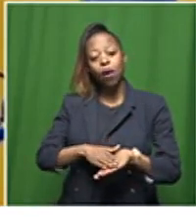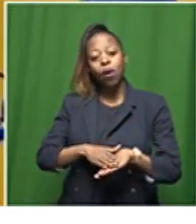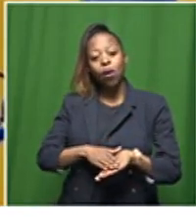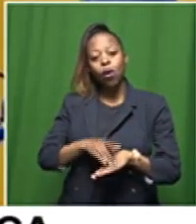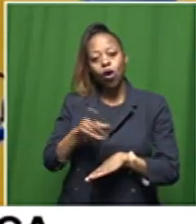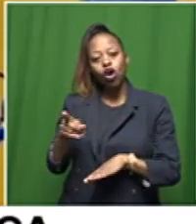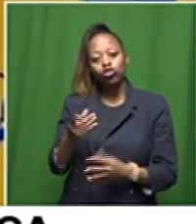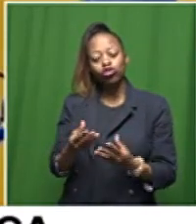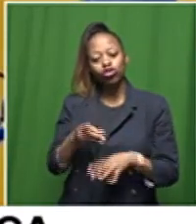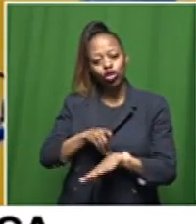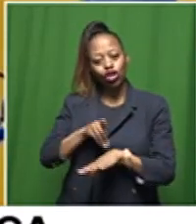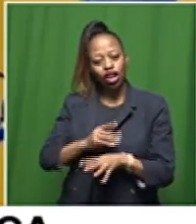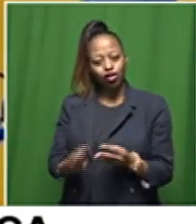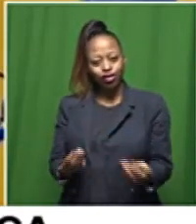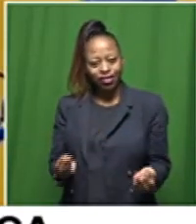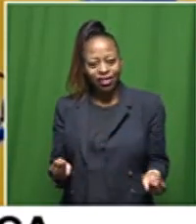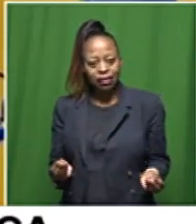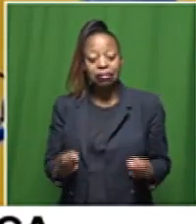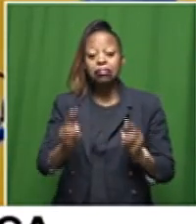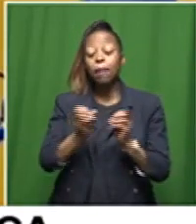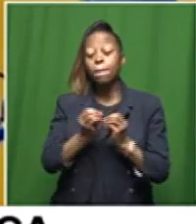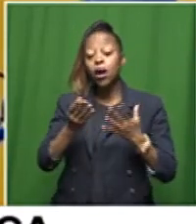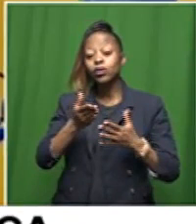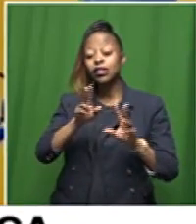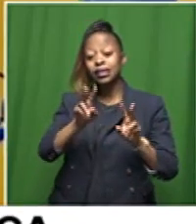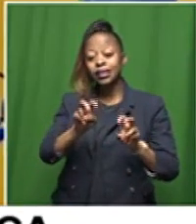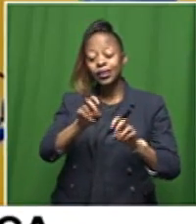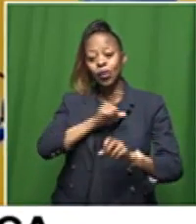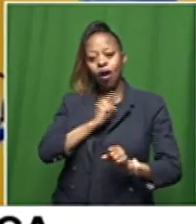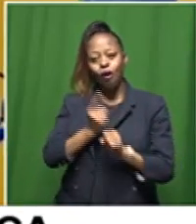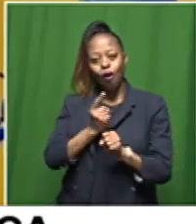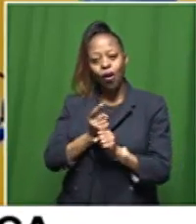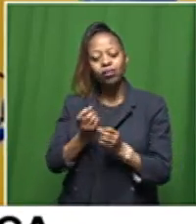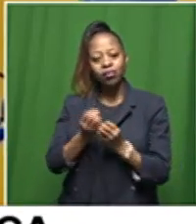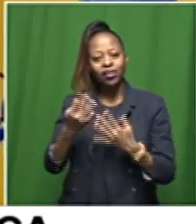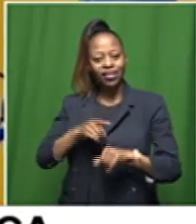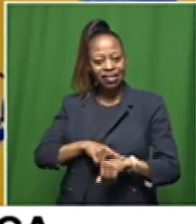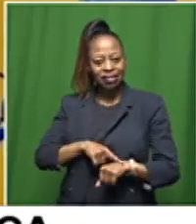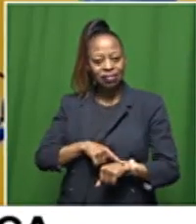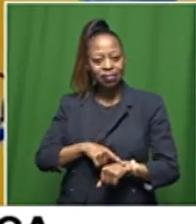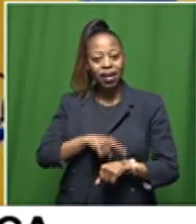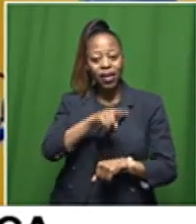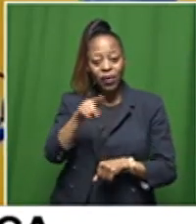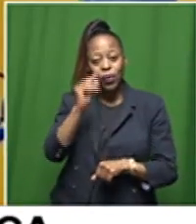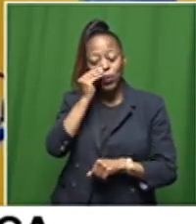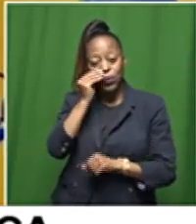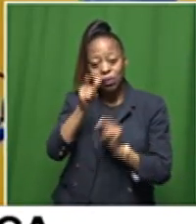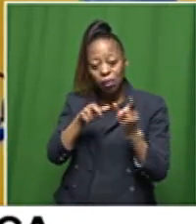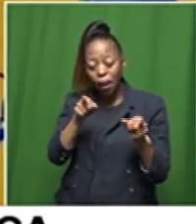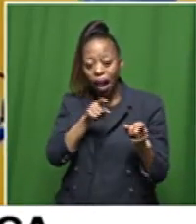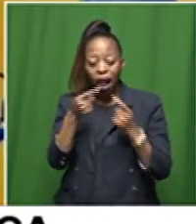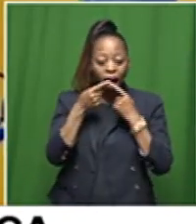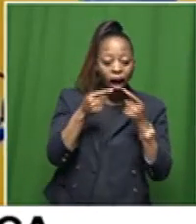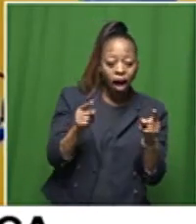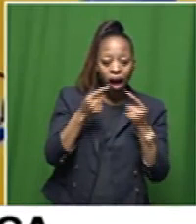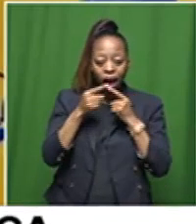orthopedics cases. Orthopedic cases, as long as on a daily basis, you, as the media house, it's